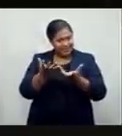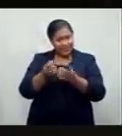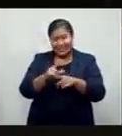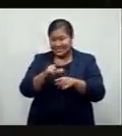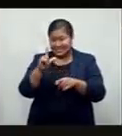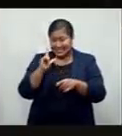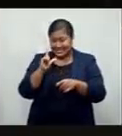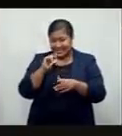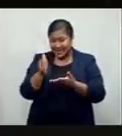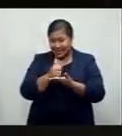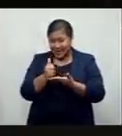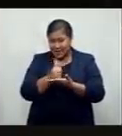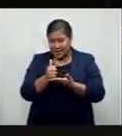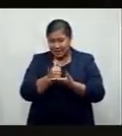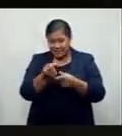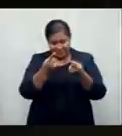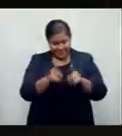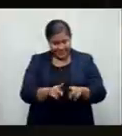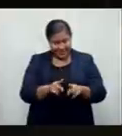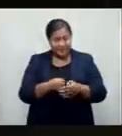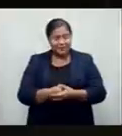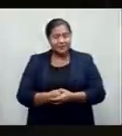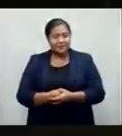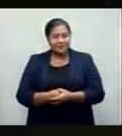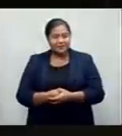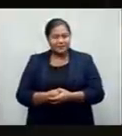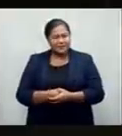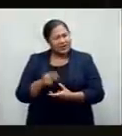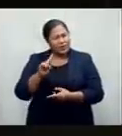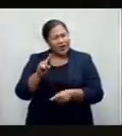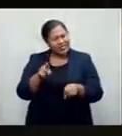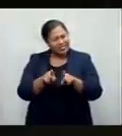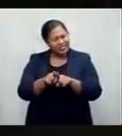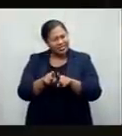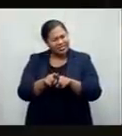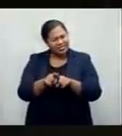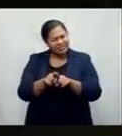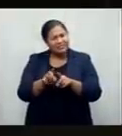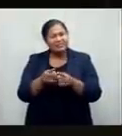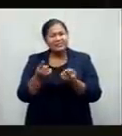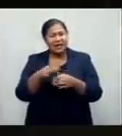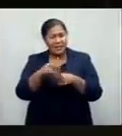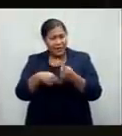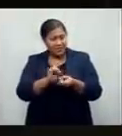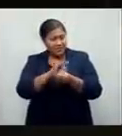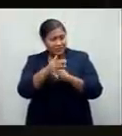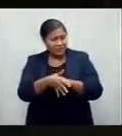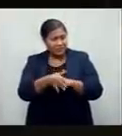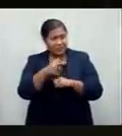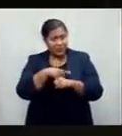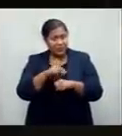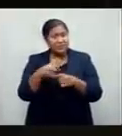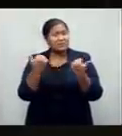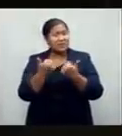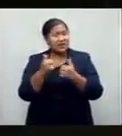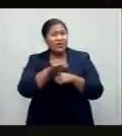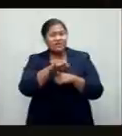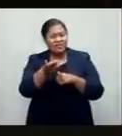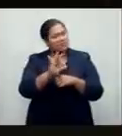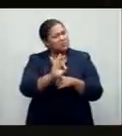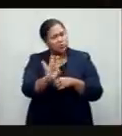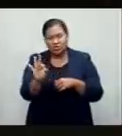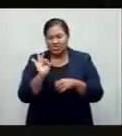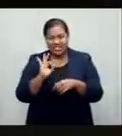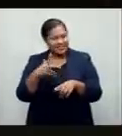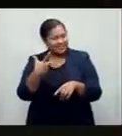yesterday's COVID death statistics. And one thing in common about these COVID deaths is the fact that majority of them were not